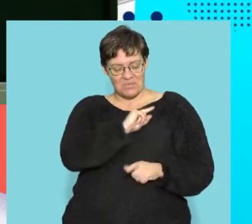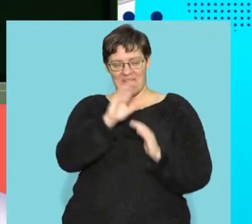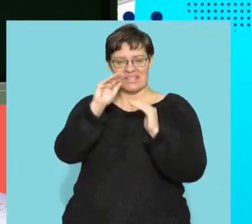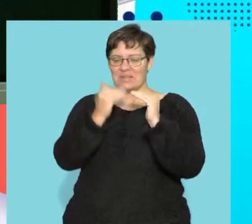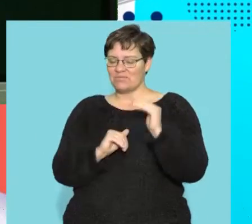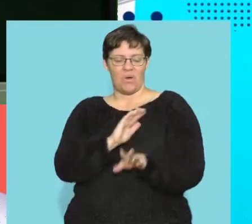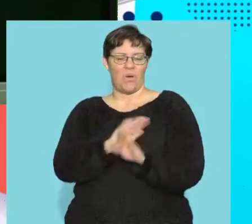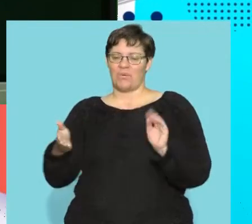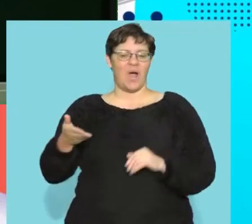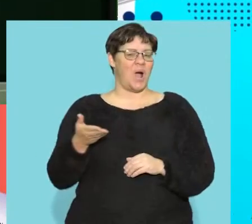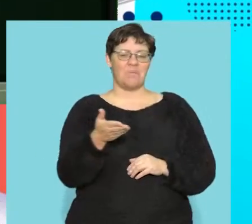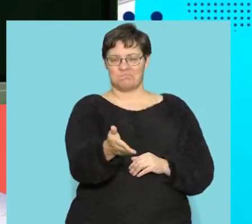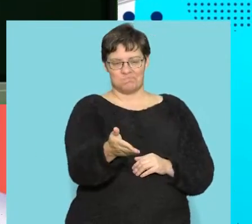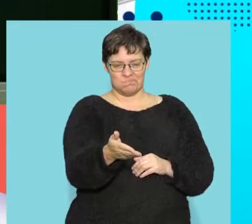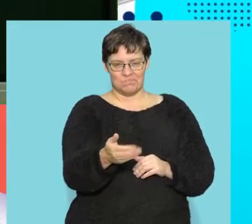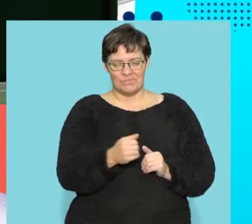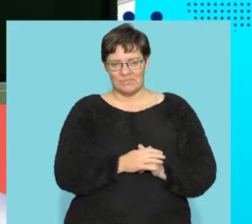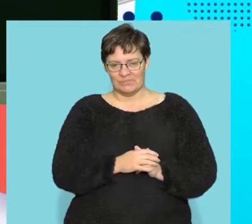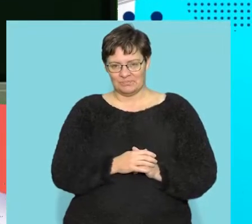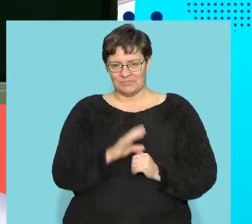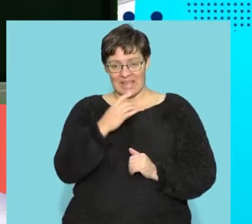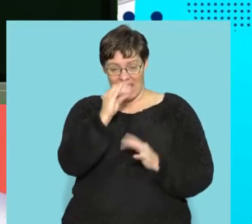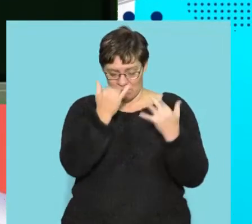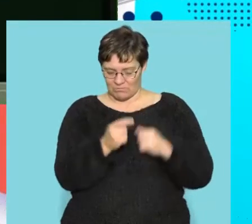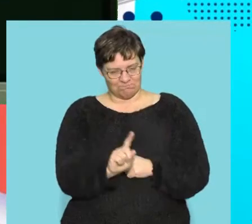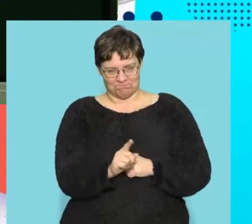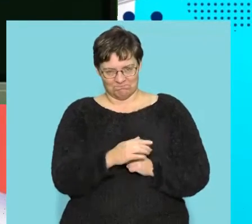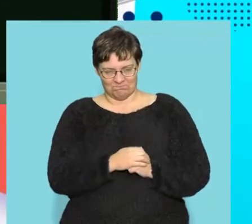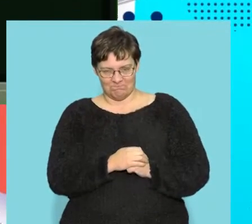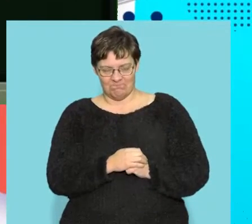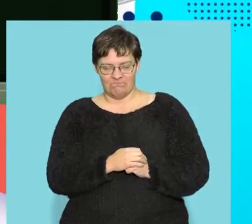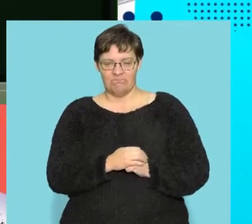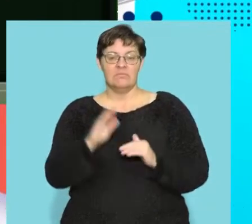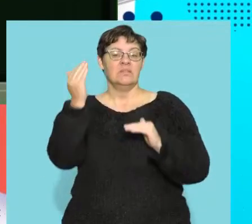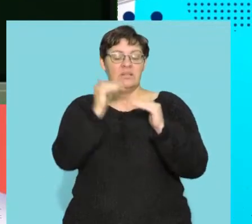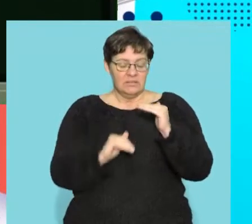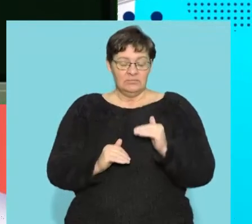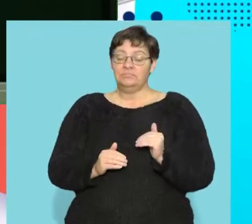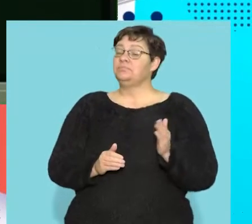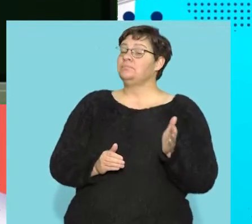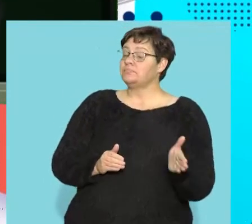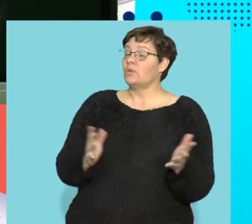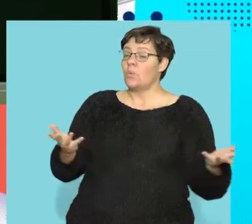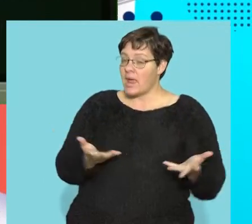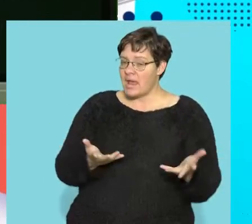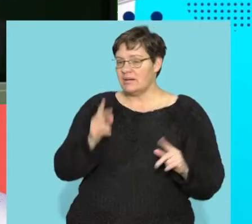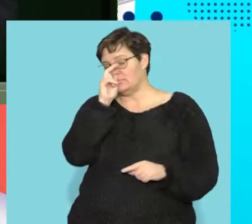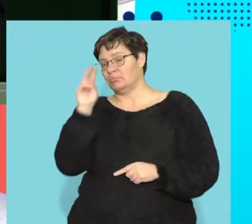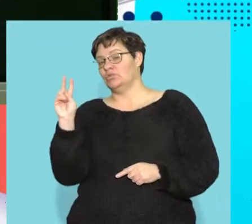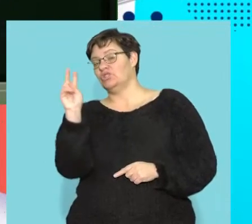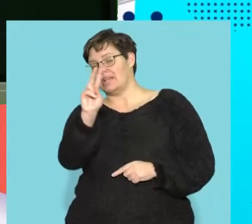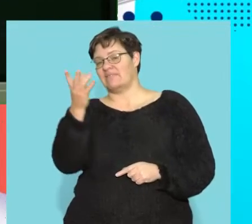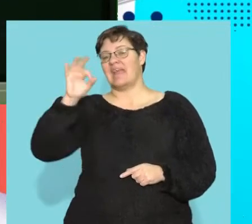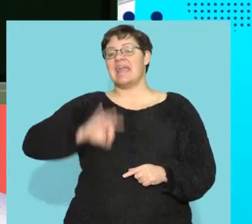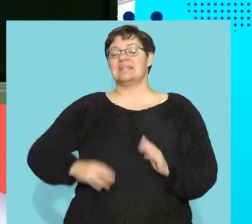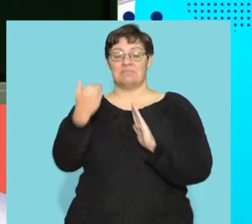depreciation will not appear in my cash budget. Depreciation will appear in my projected